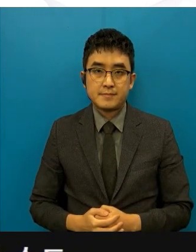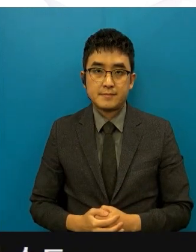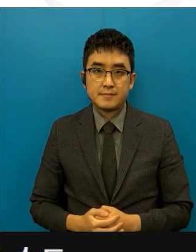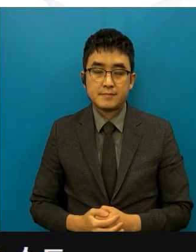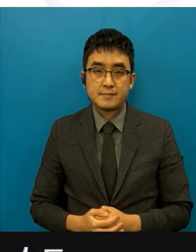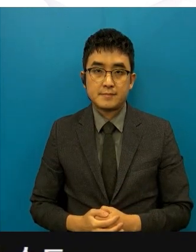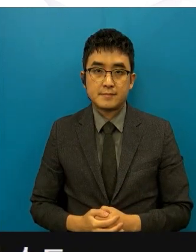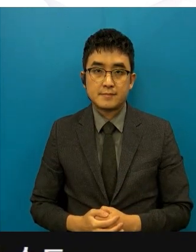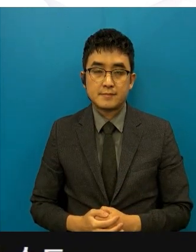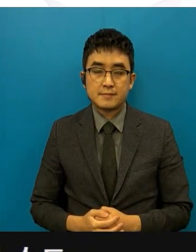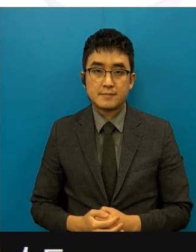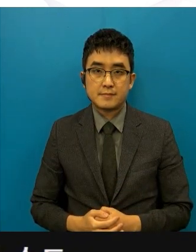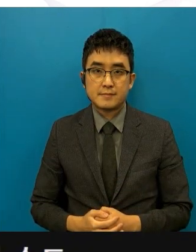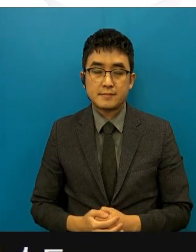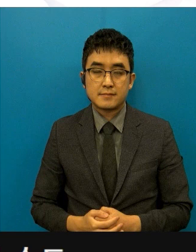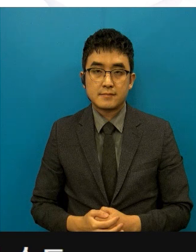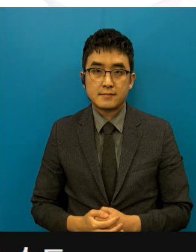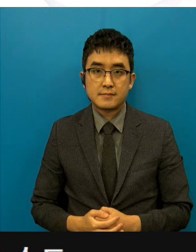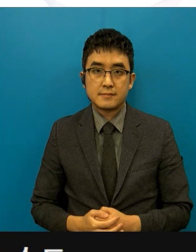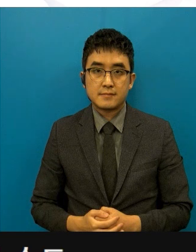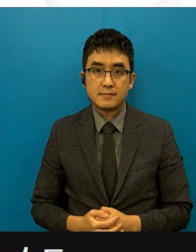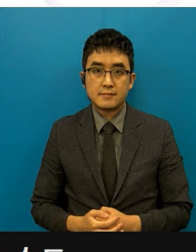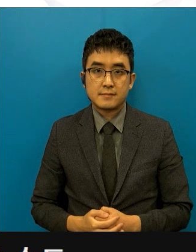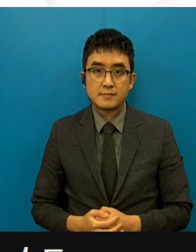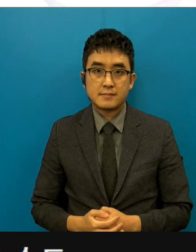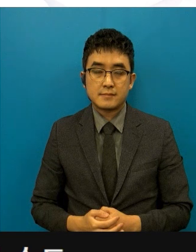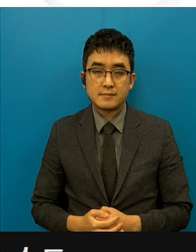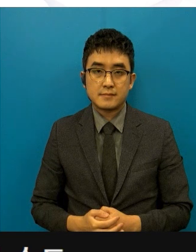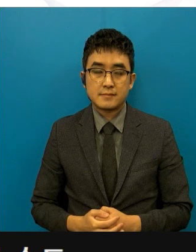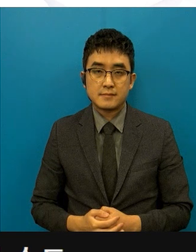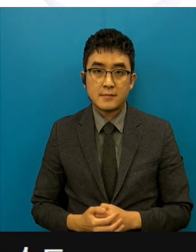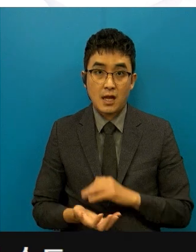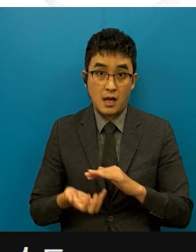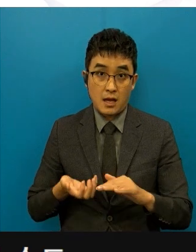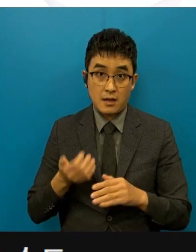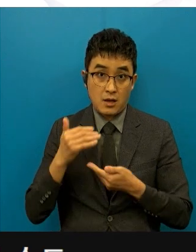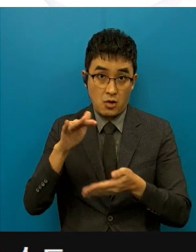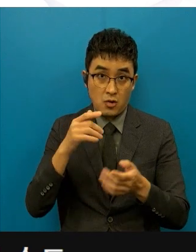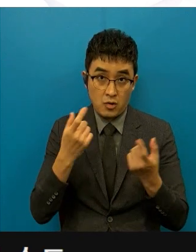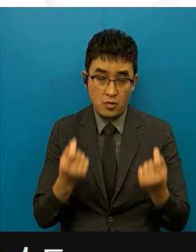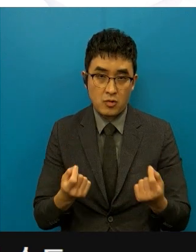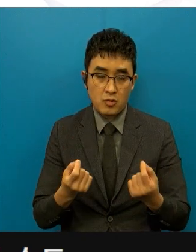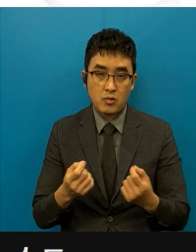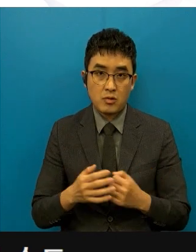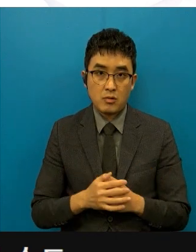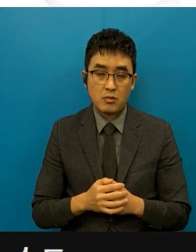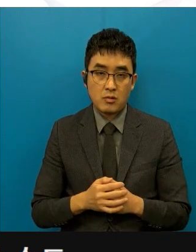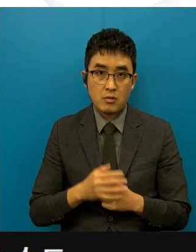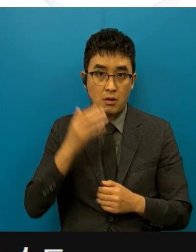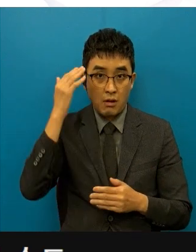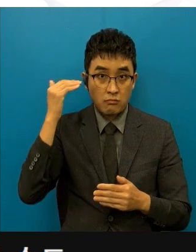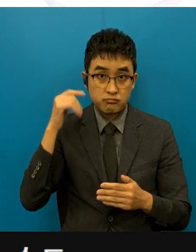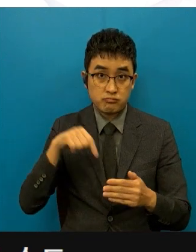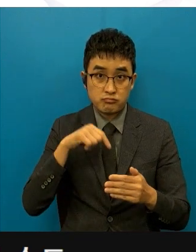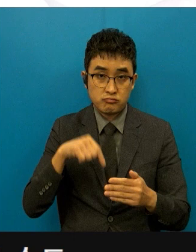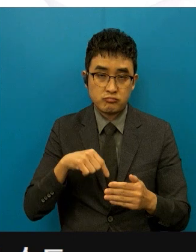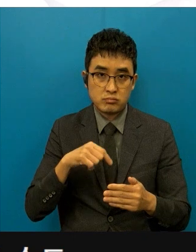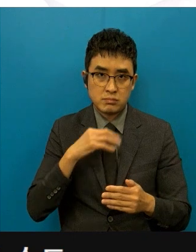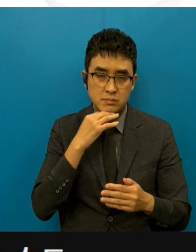be super-aged societies and super-aged society. So in particularly, the advancement